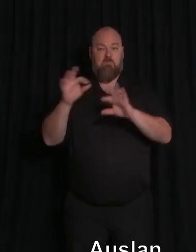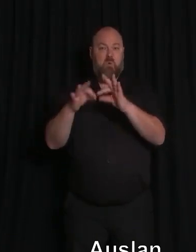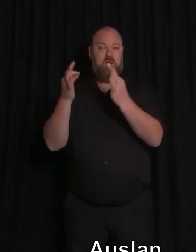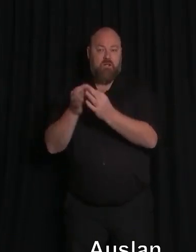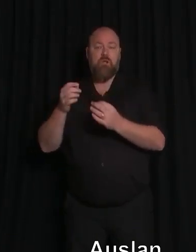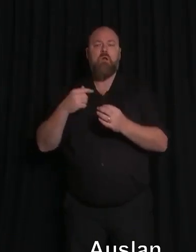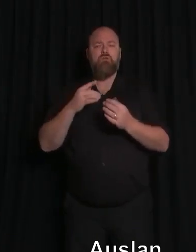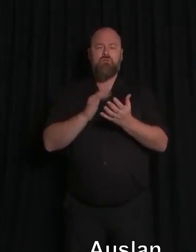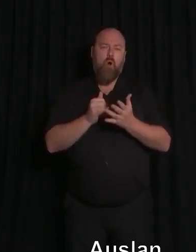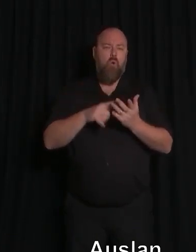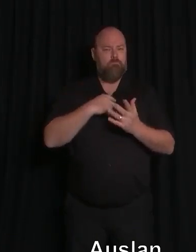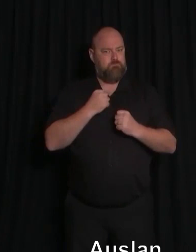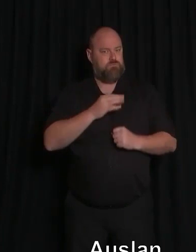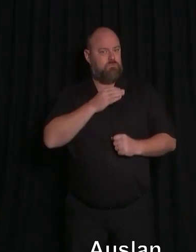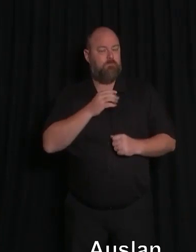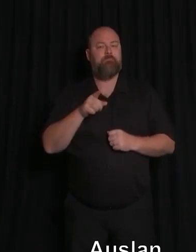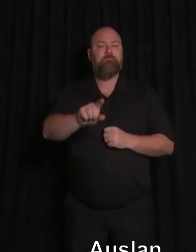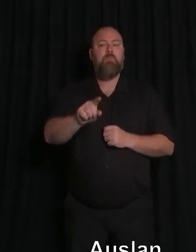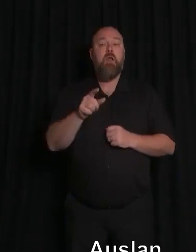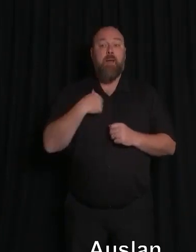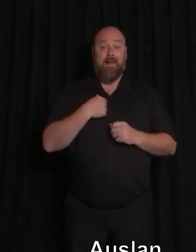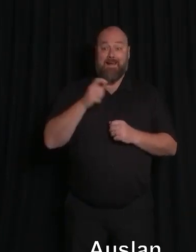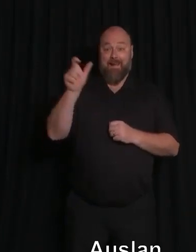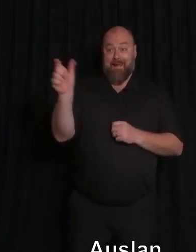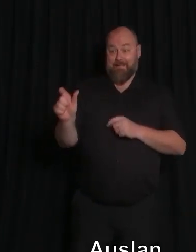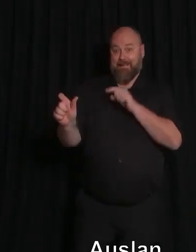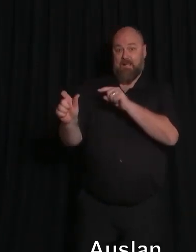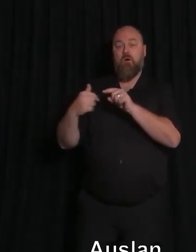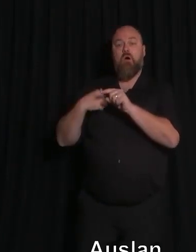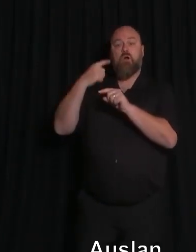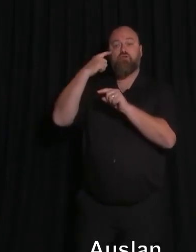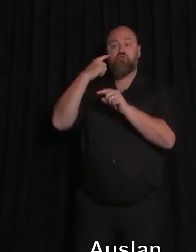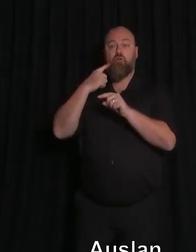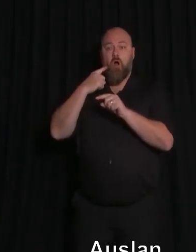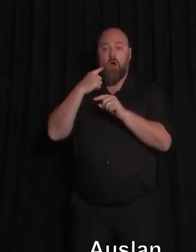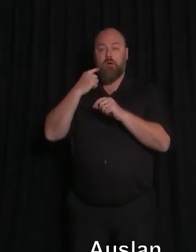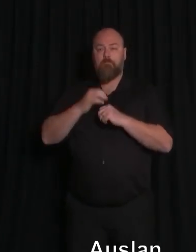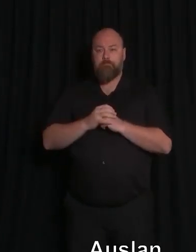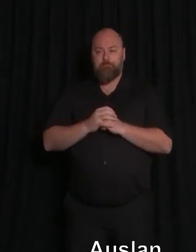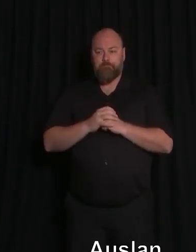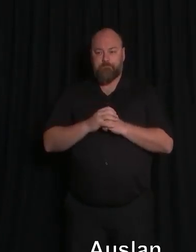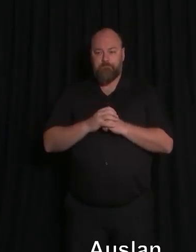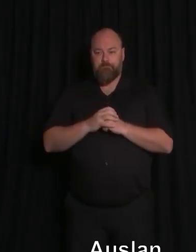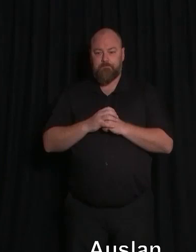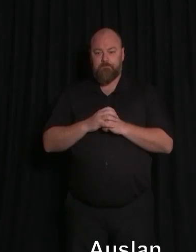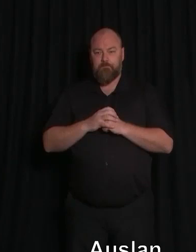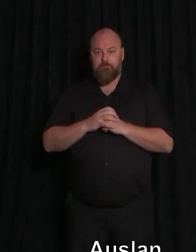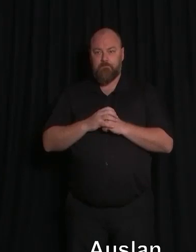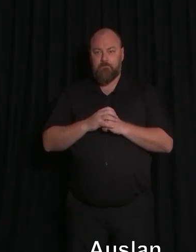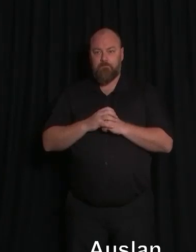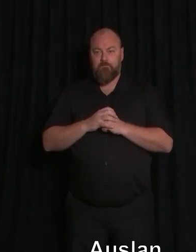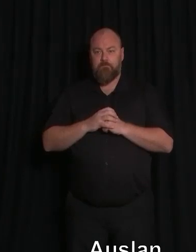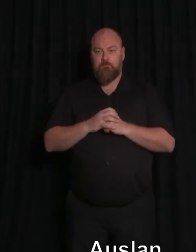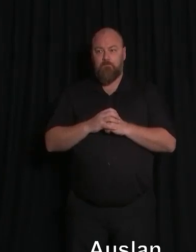I became quite known also in Italy. I tried we were a small organization to help the progress of